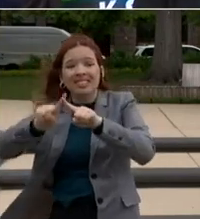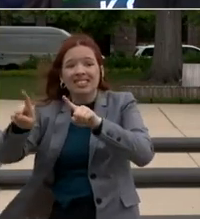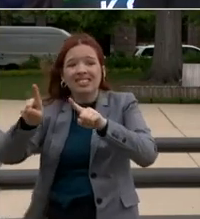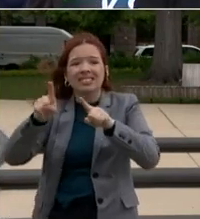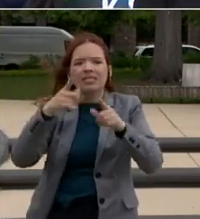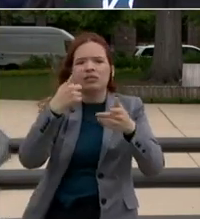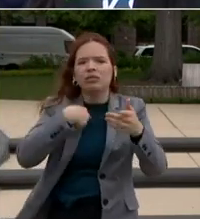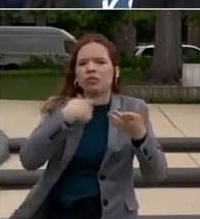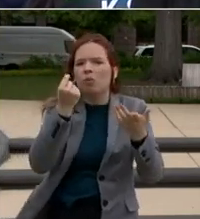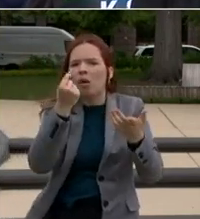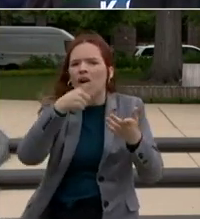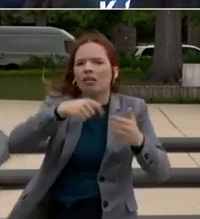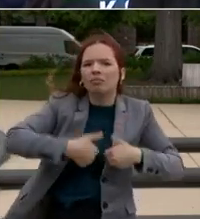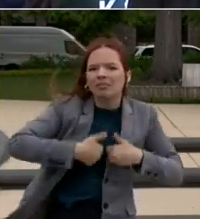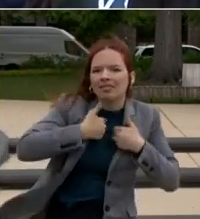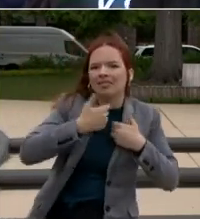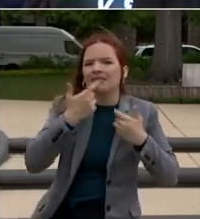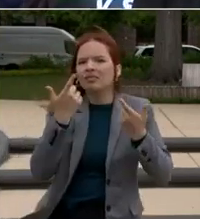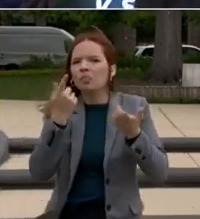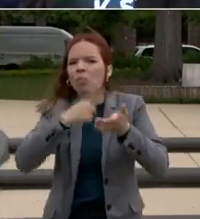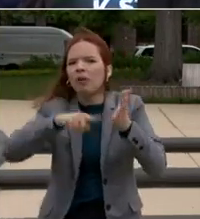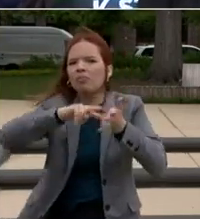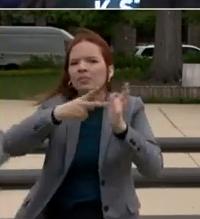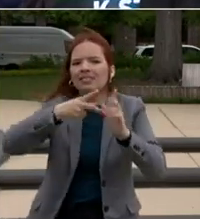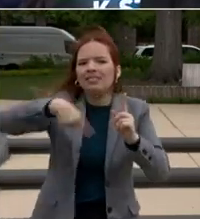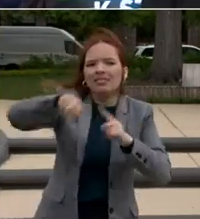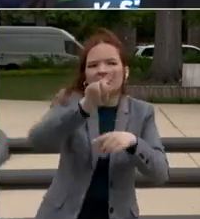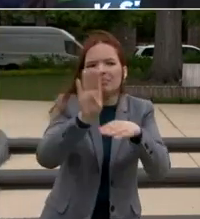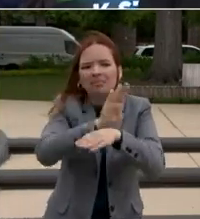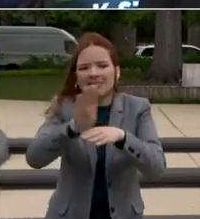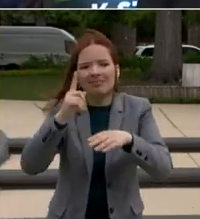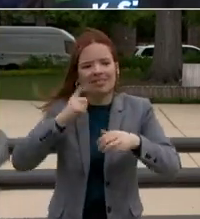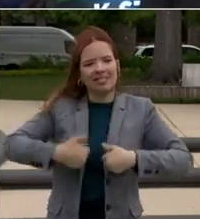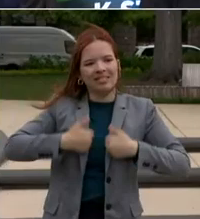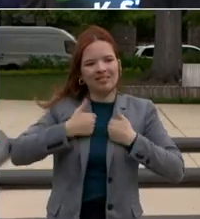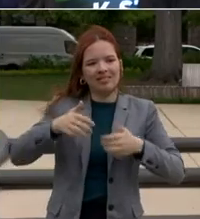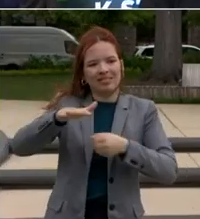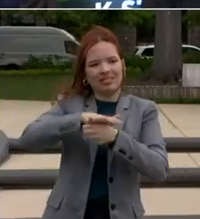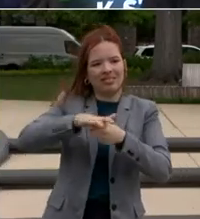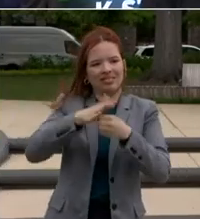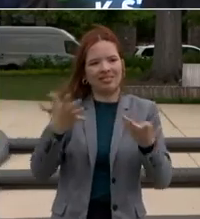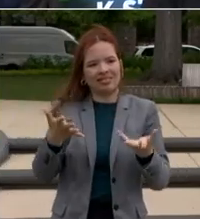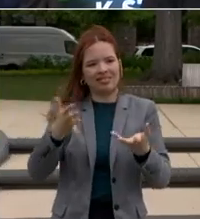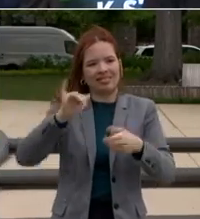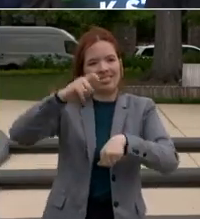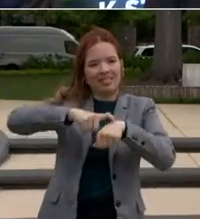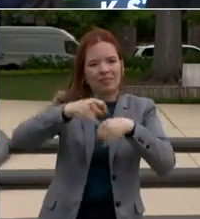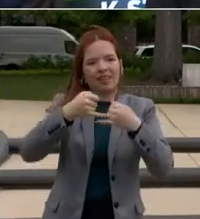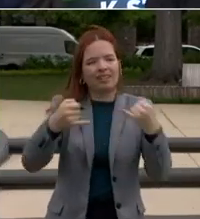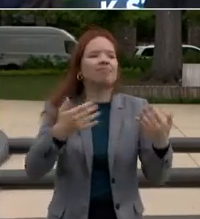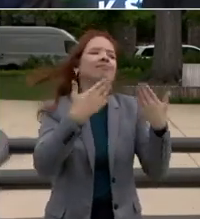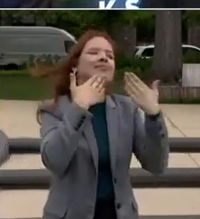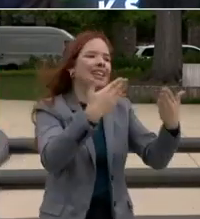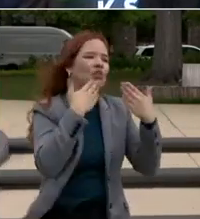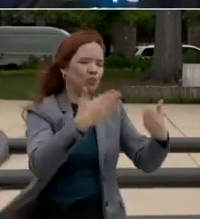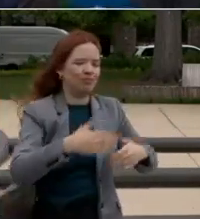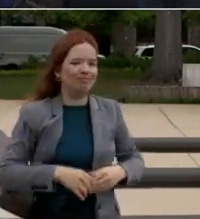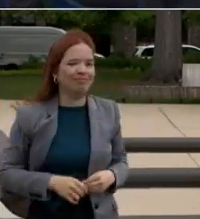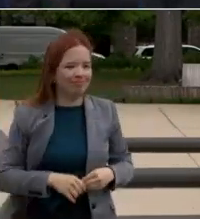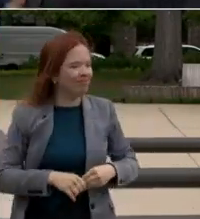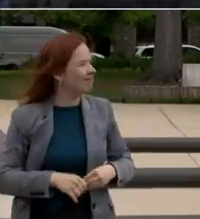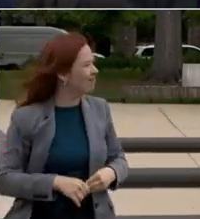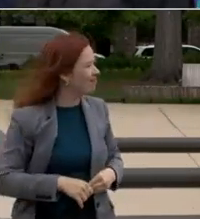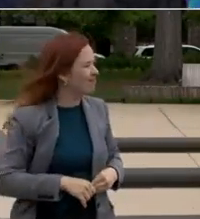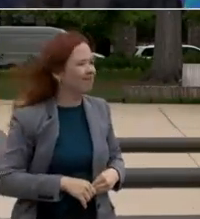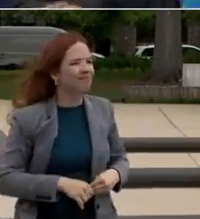or potential impacts to some of the folks that may be staying in residential areas. So that's the timeline. Thank you very much. Last question.